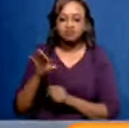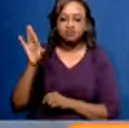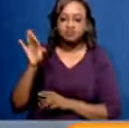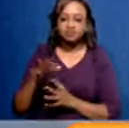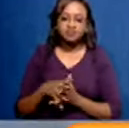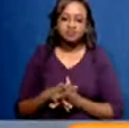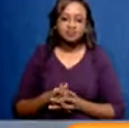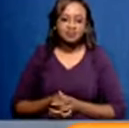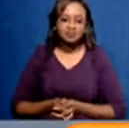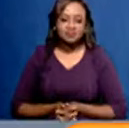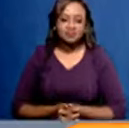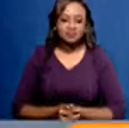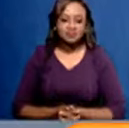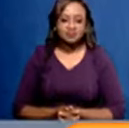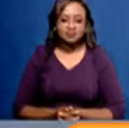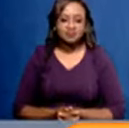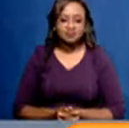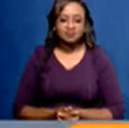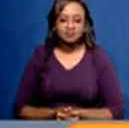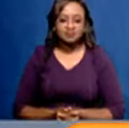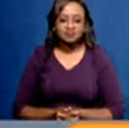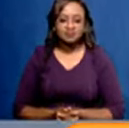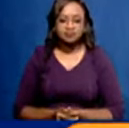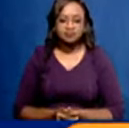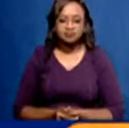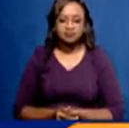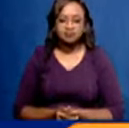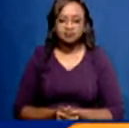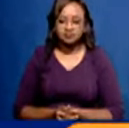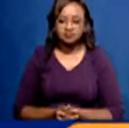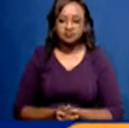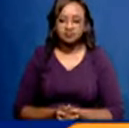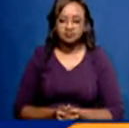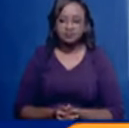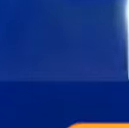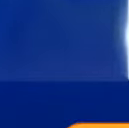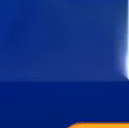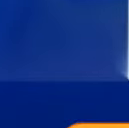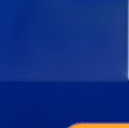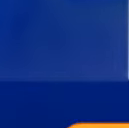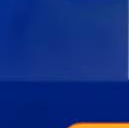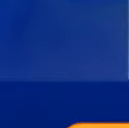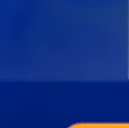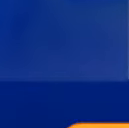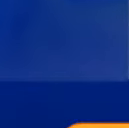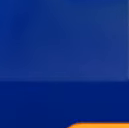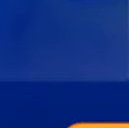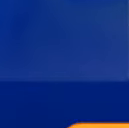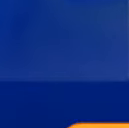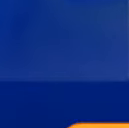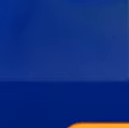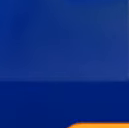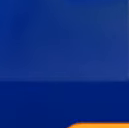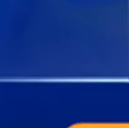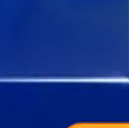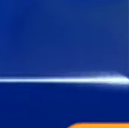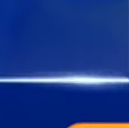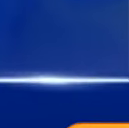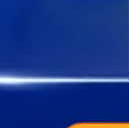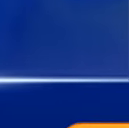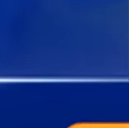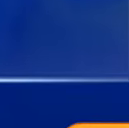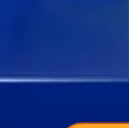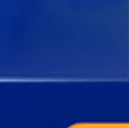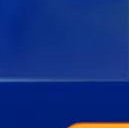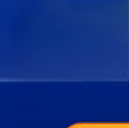though. Indeed. Kidding. Okello Malimu says, I'm very interested in knowing Professor Verkooijen's thought on how cost